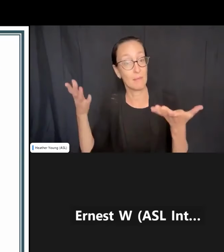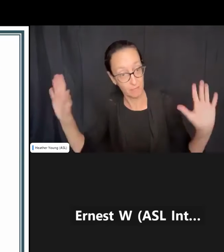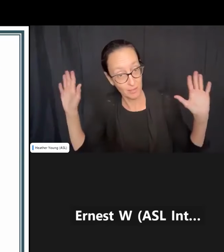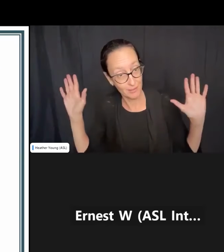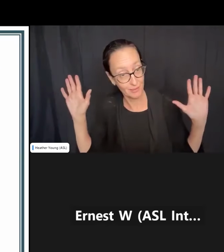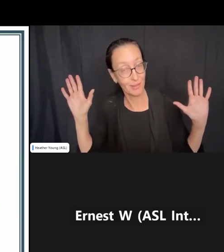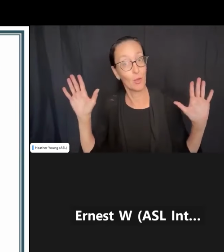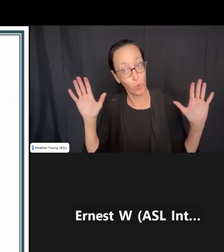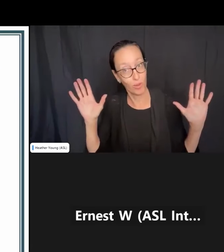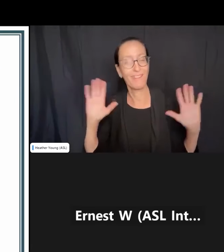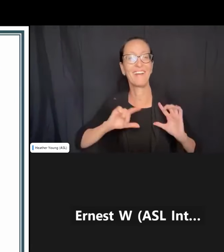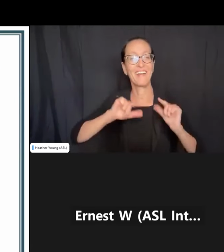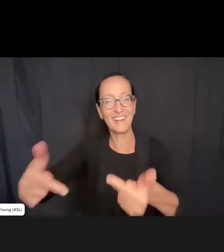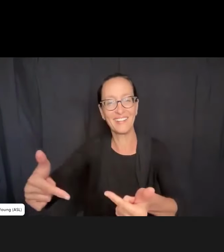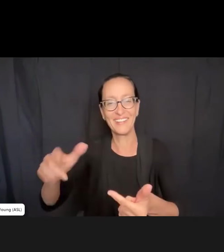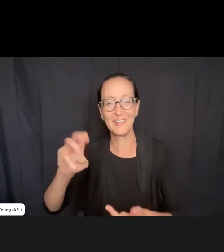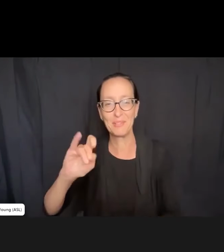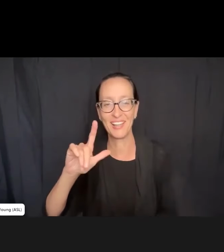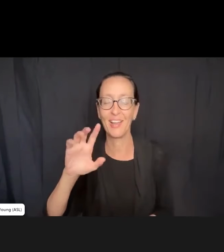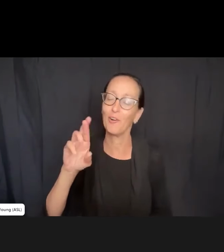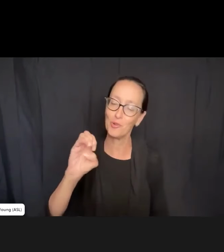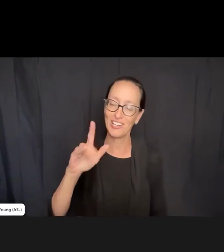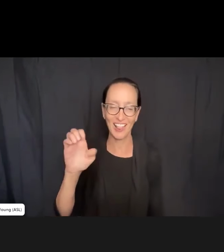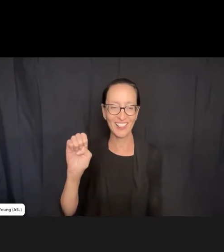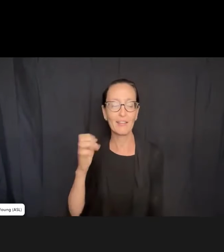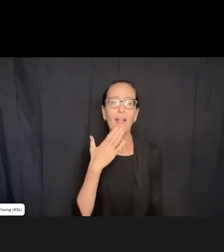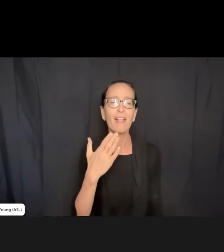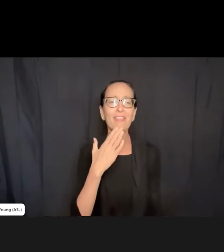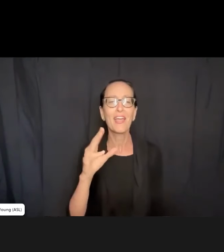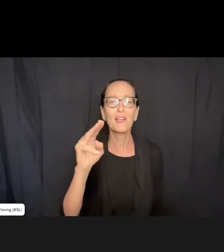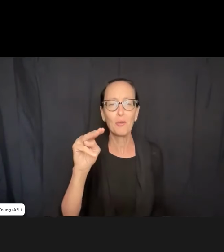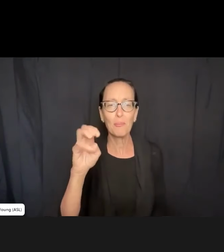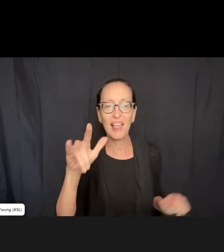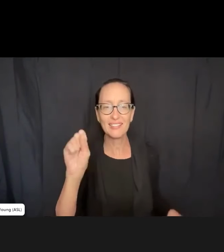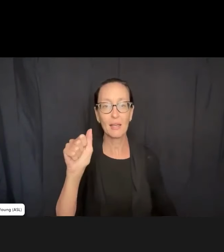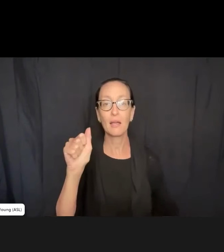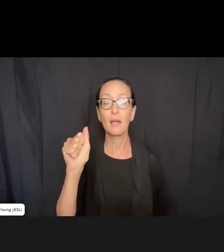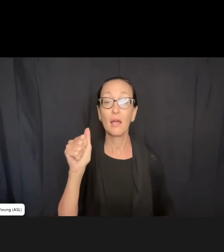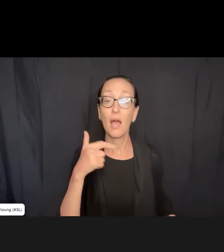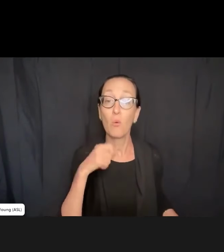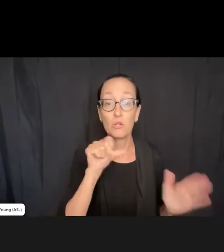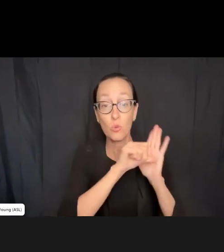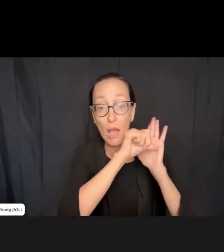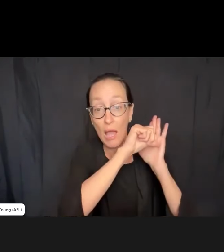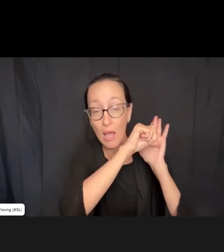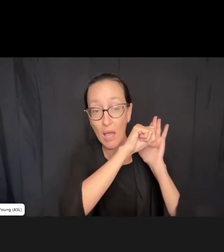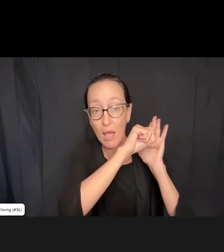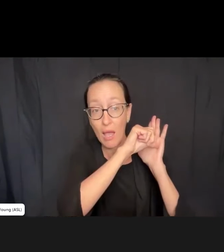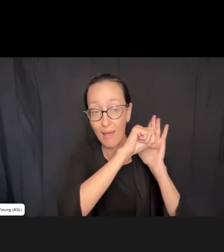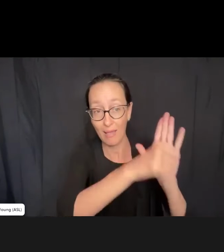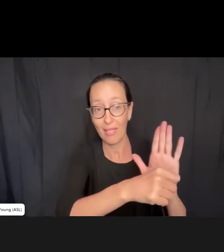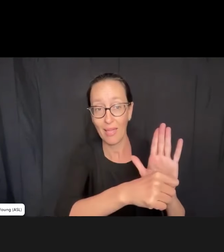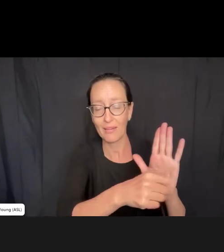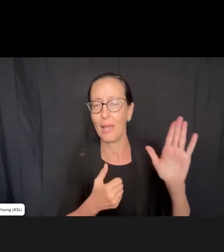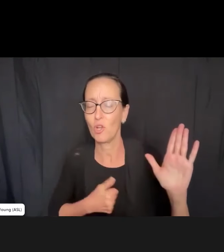you, Rochelle. Thank you, Alyssa. I just want to again highlight that a huge focus of this part of the presentation